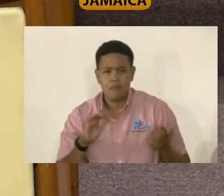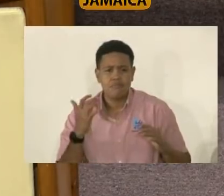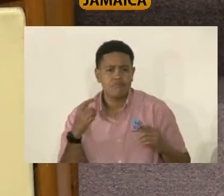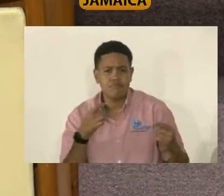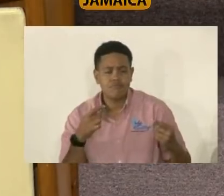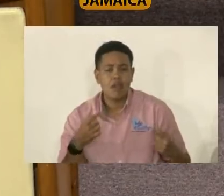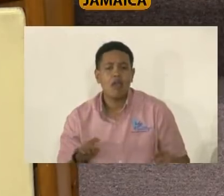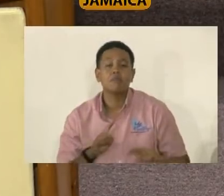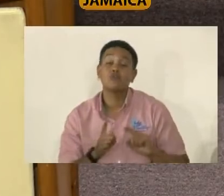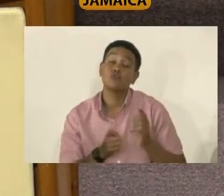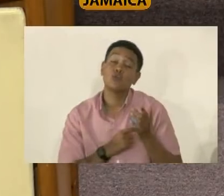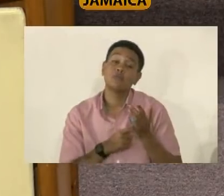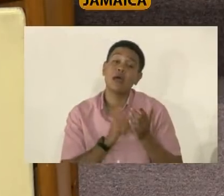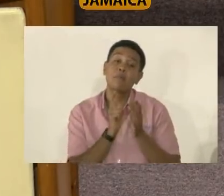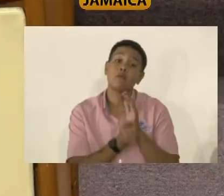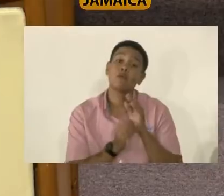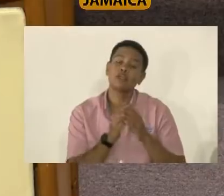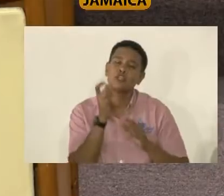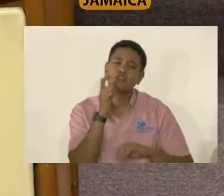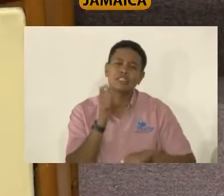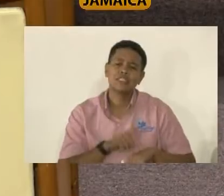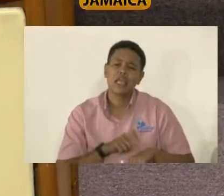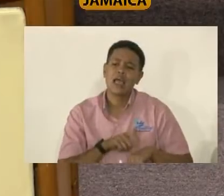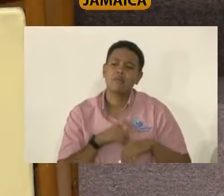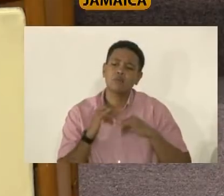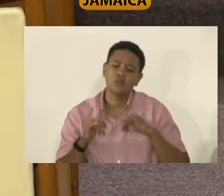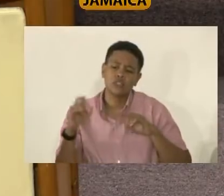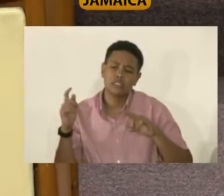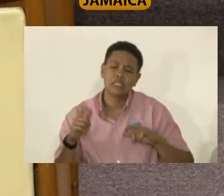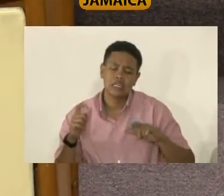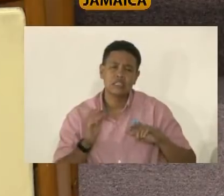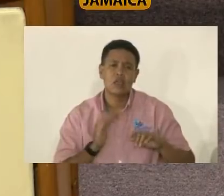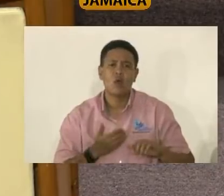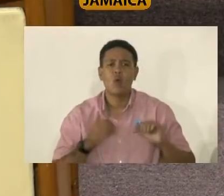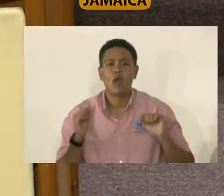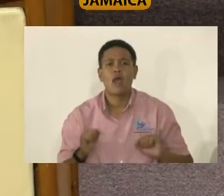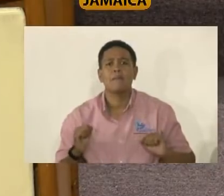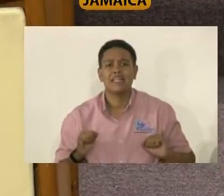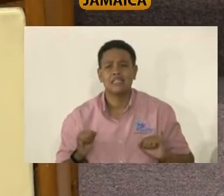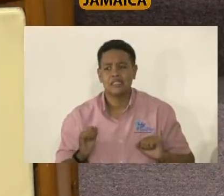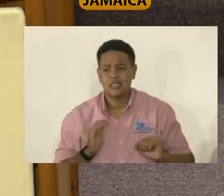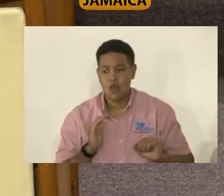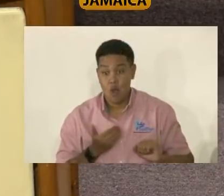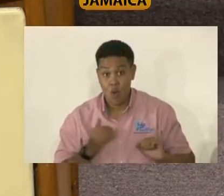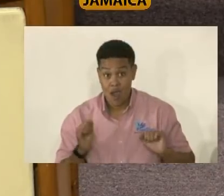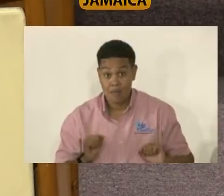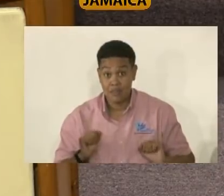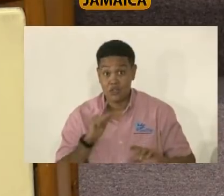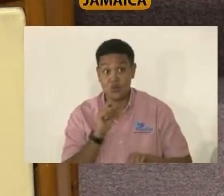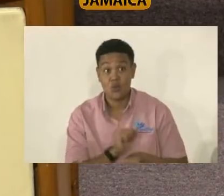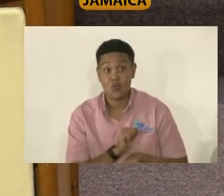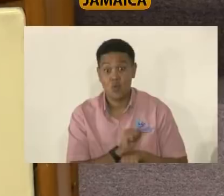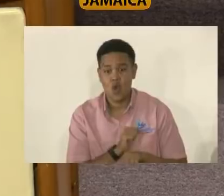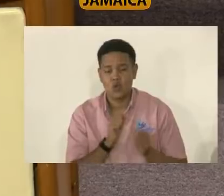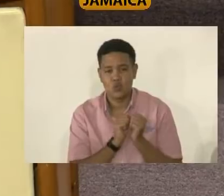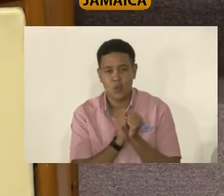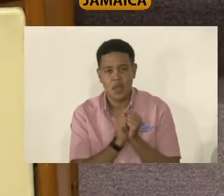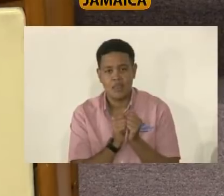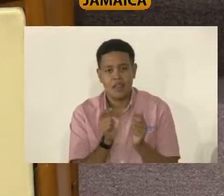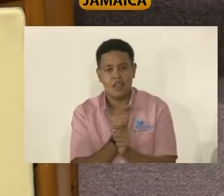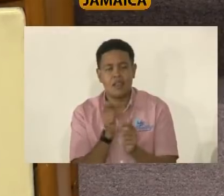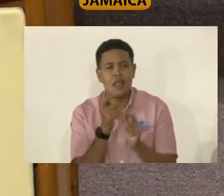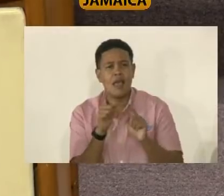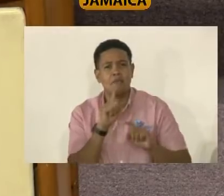had moments in recent times which have tested the ability of our ability to work across the aisle. It